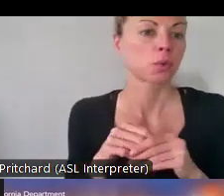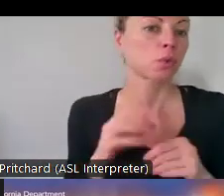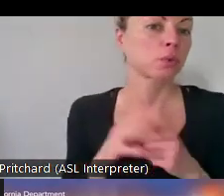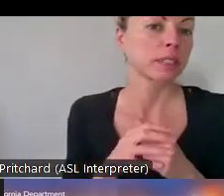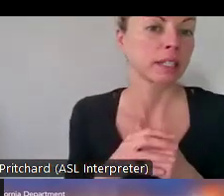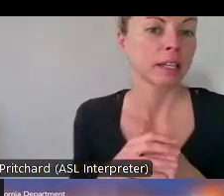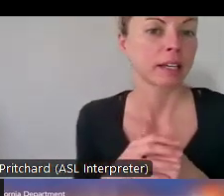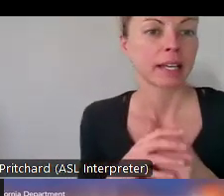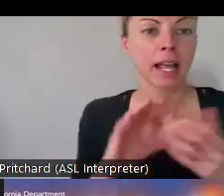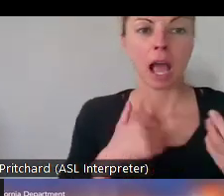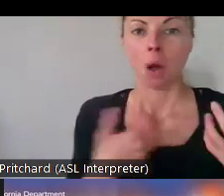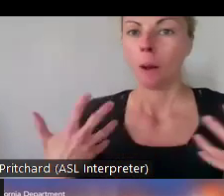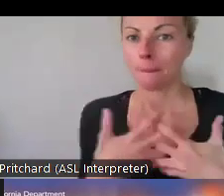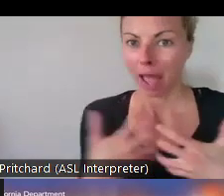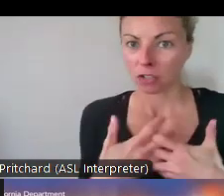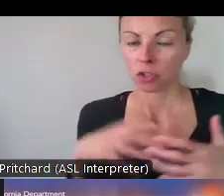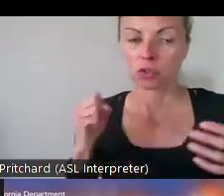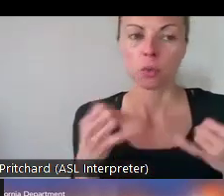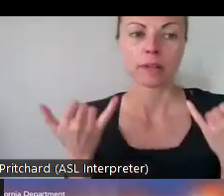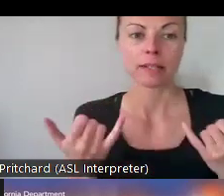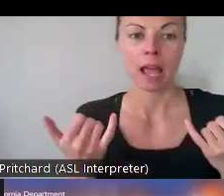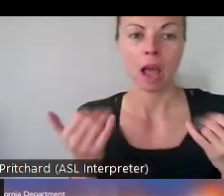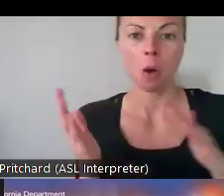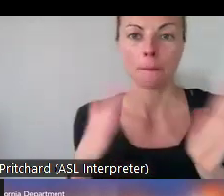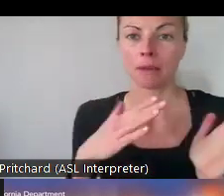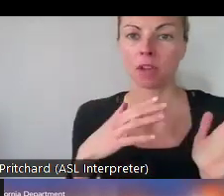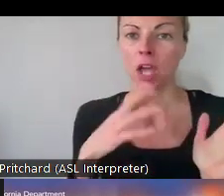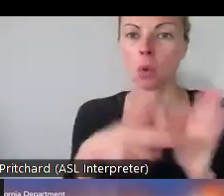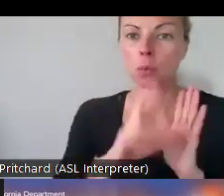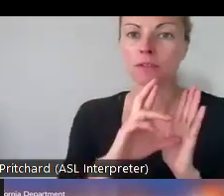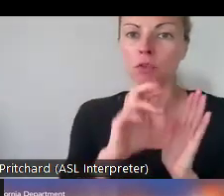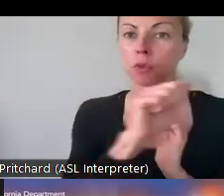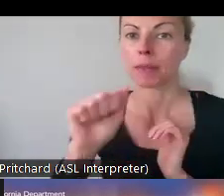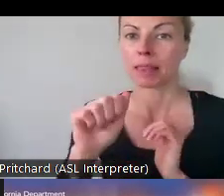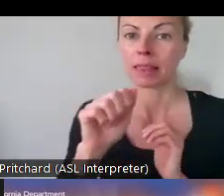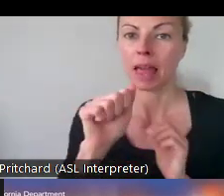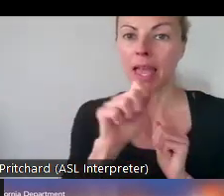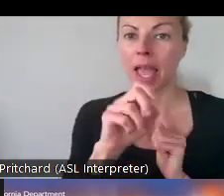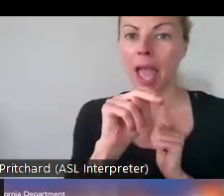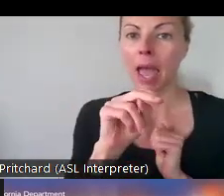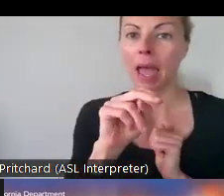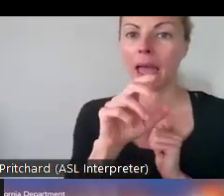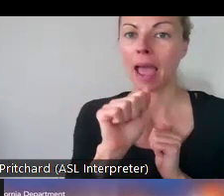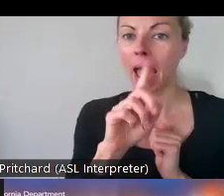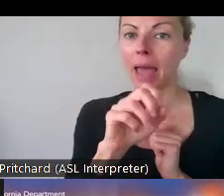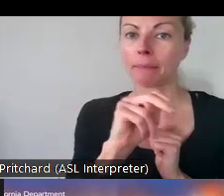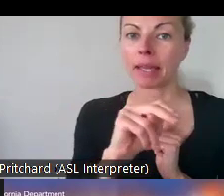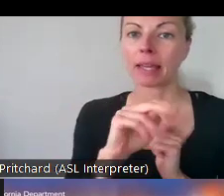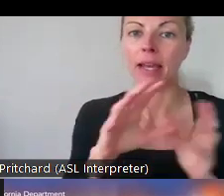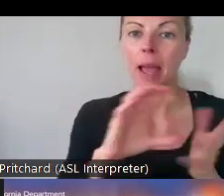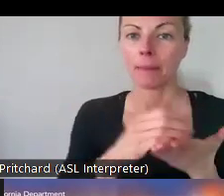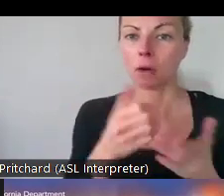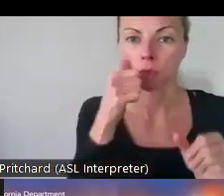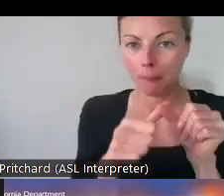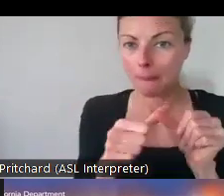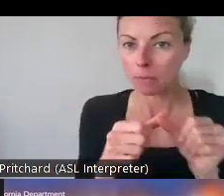match. At this point, we pivot and we review the AAA administration amounts. Remember that we took 10%